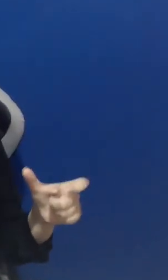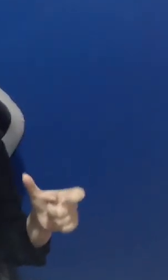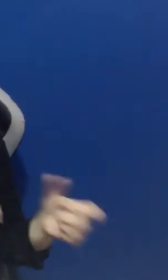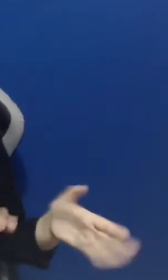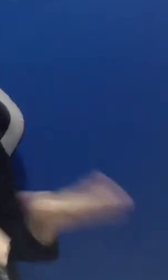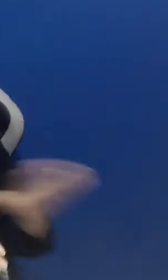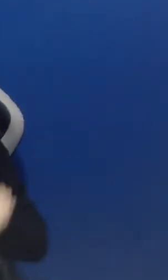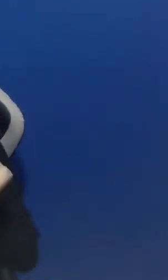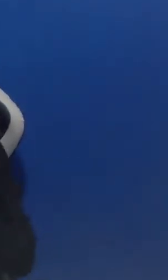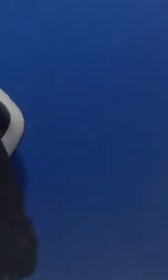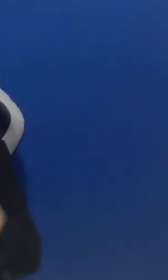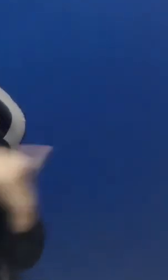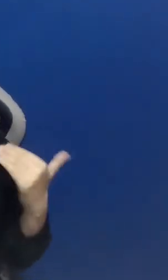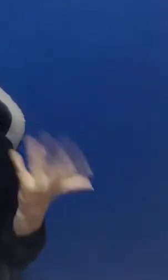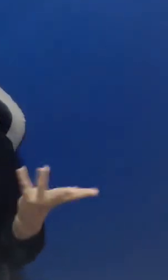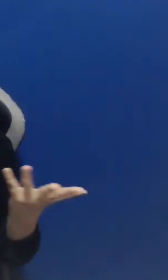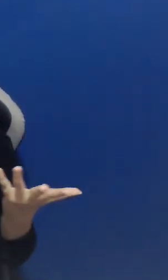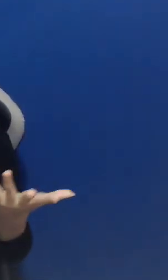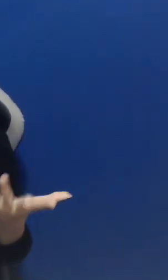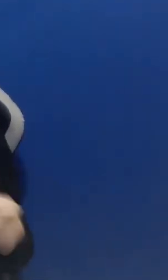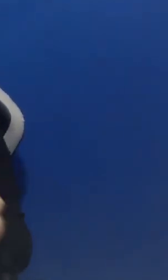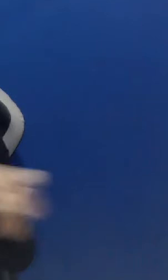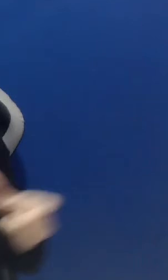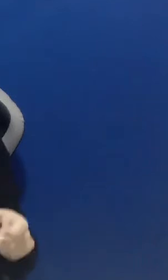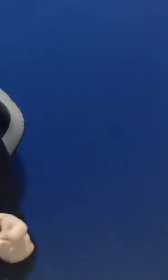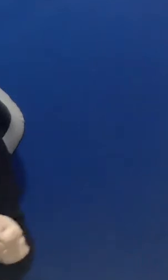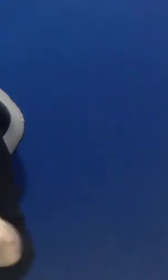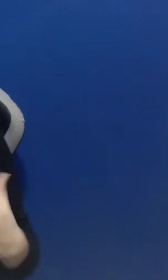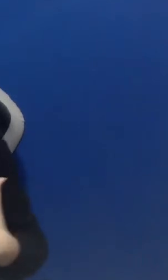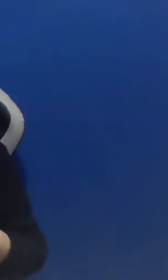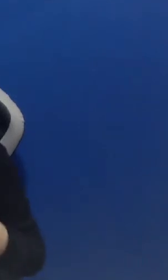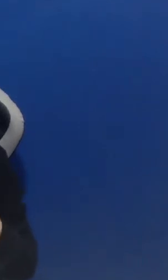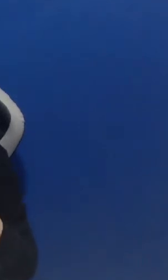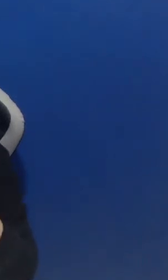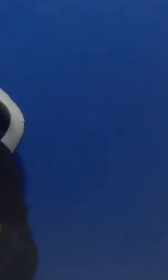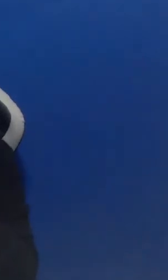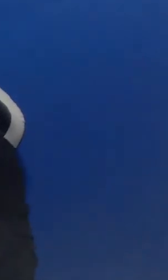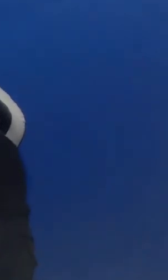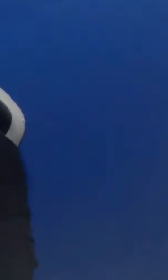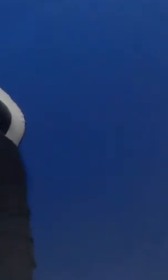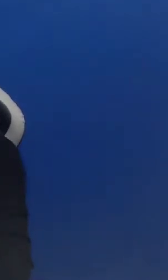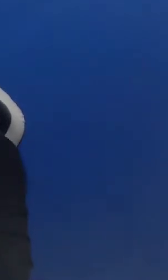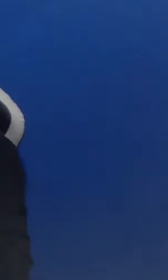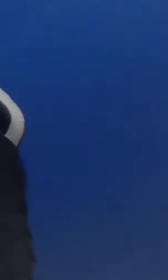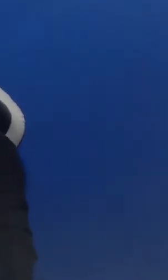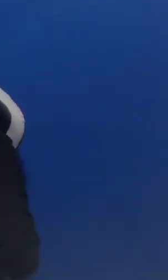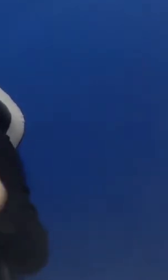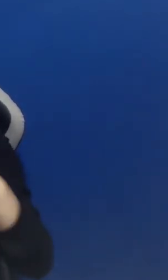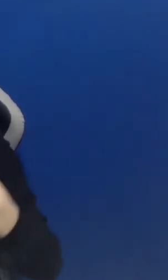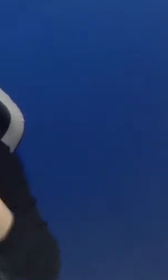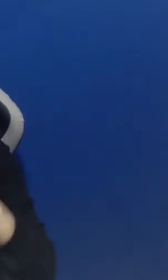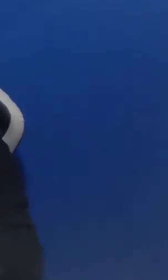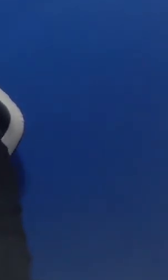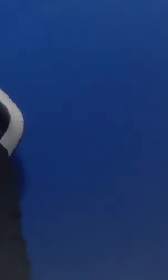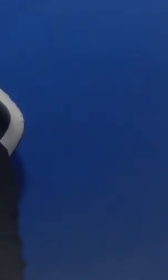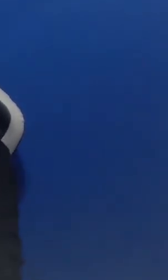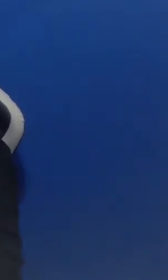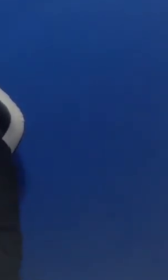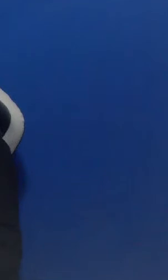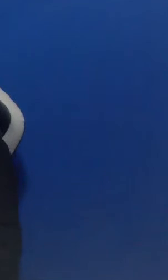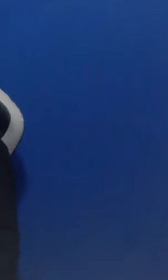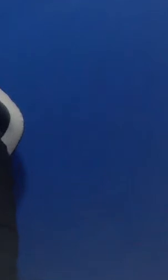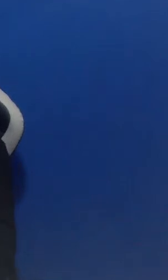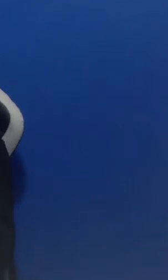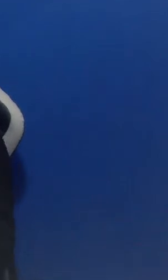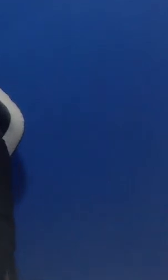government health spending to mental health. The number of people suffering from these conditions and their severity in people with pre-existing mental health conditions have